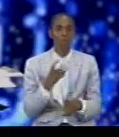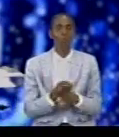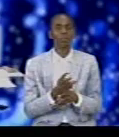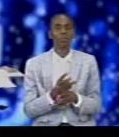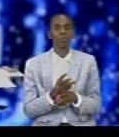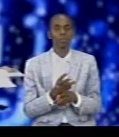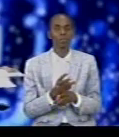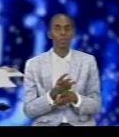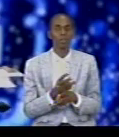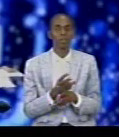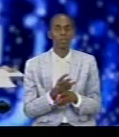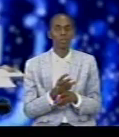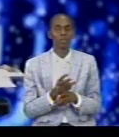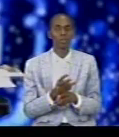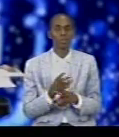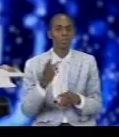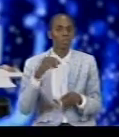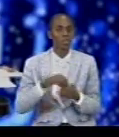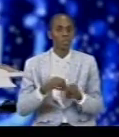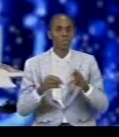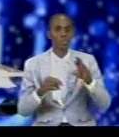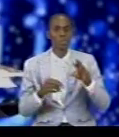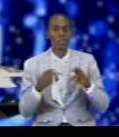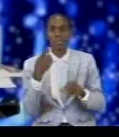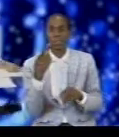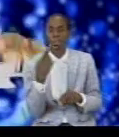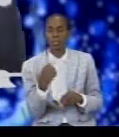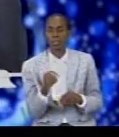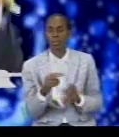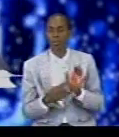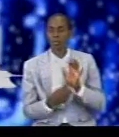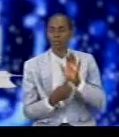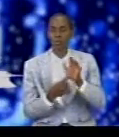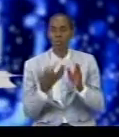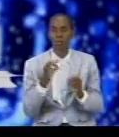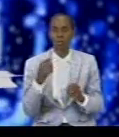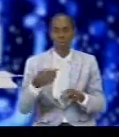of the world. The revelation of the Lamb here has been from Genesis.